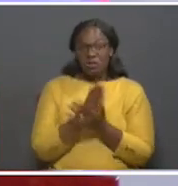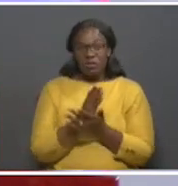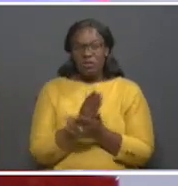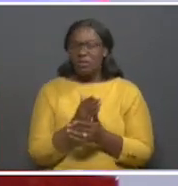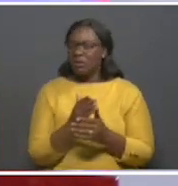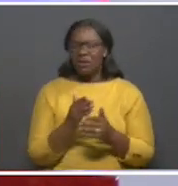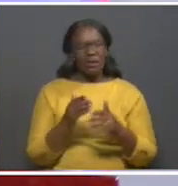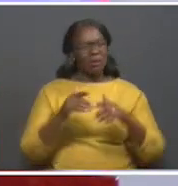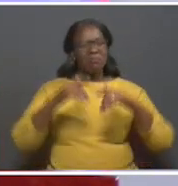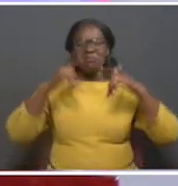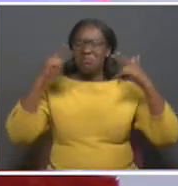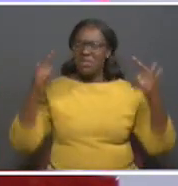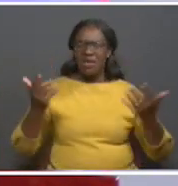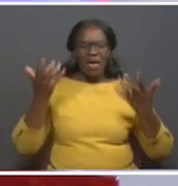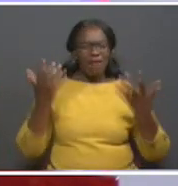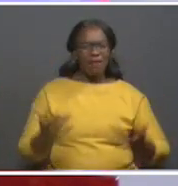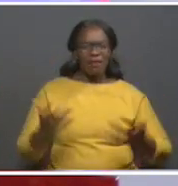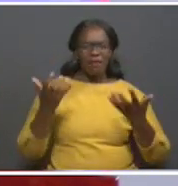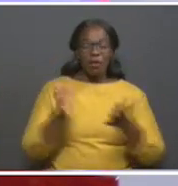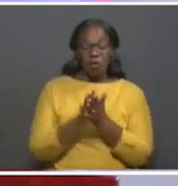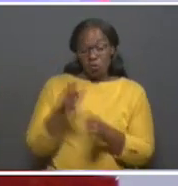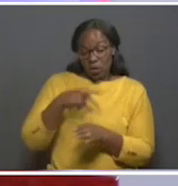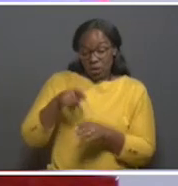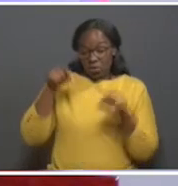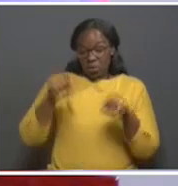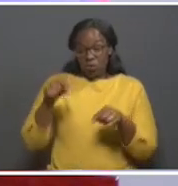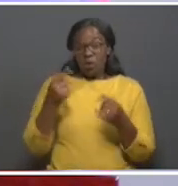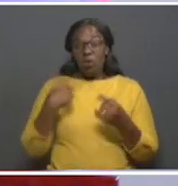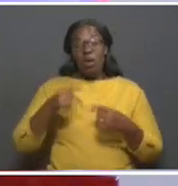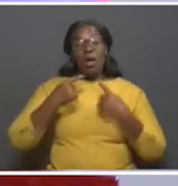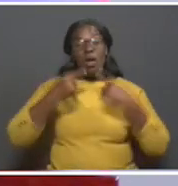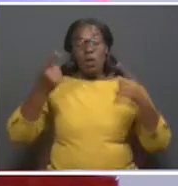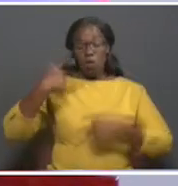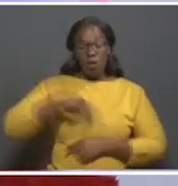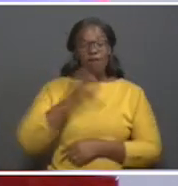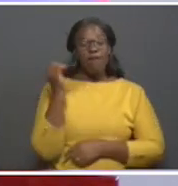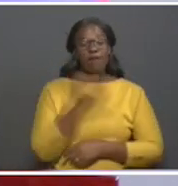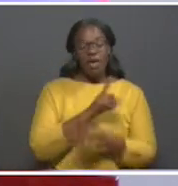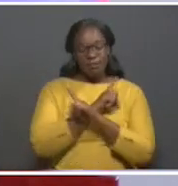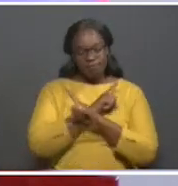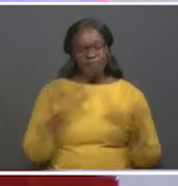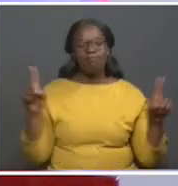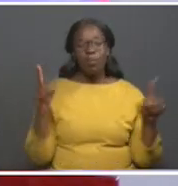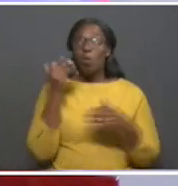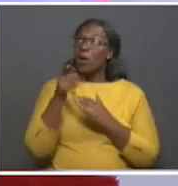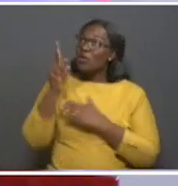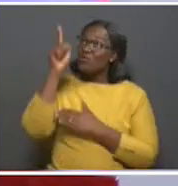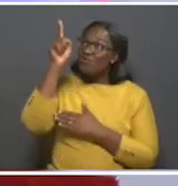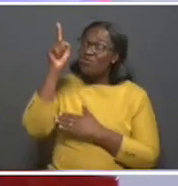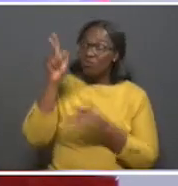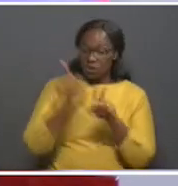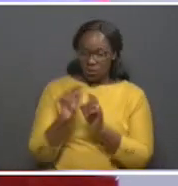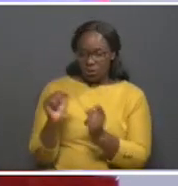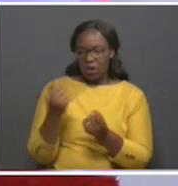epic proportions, Lord, with the psalmist tonight, we declare, we will not fear, because you are our